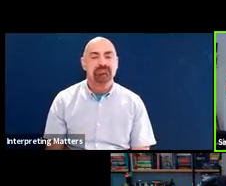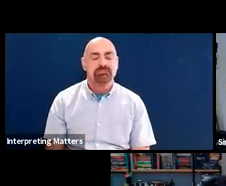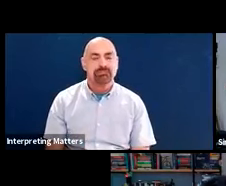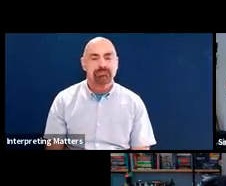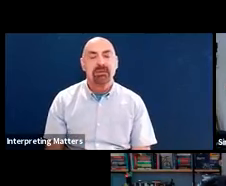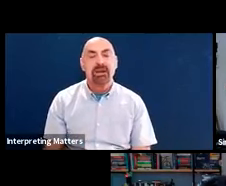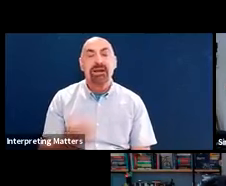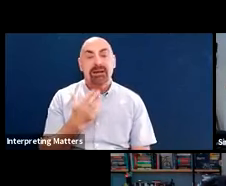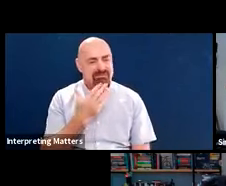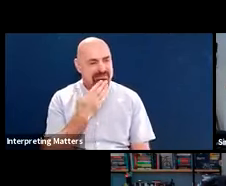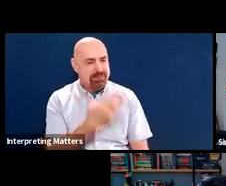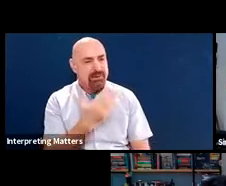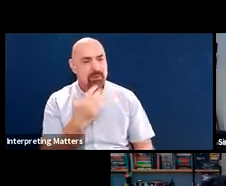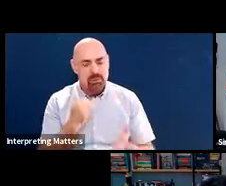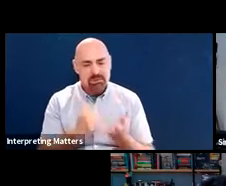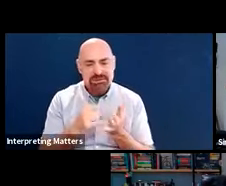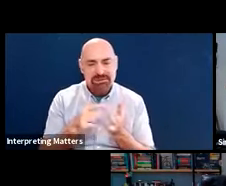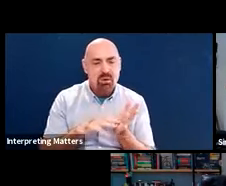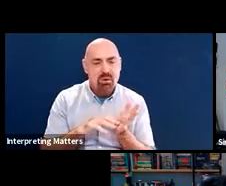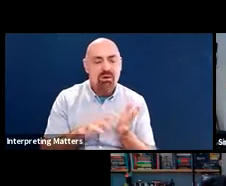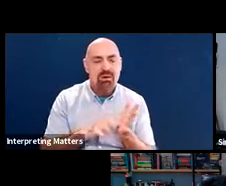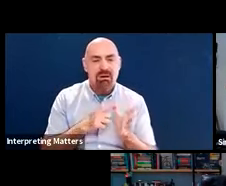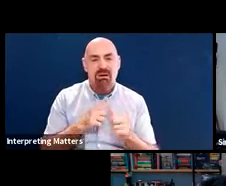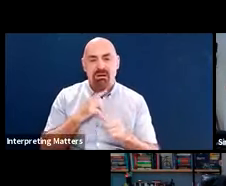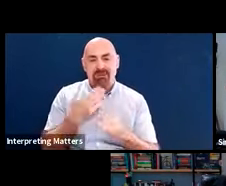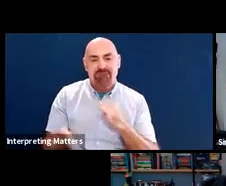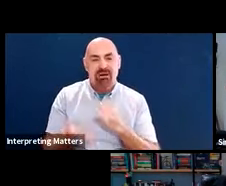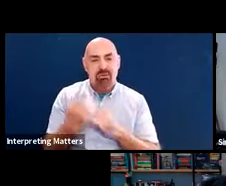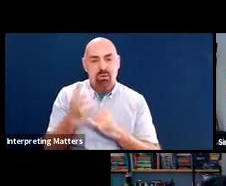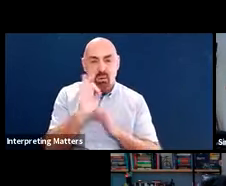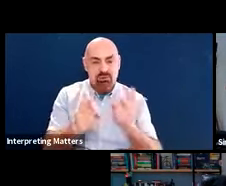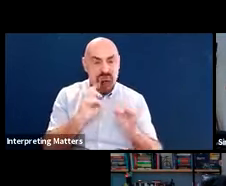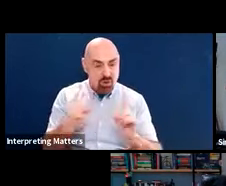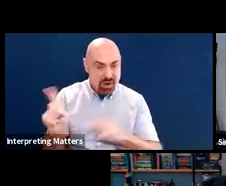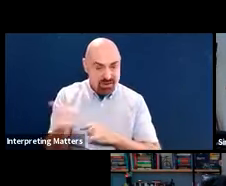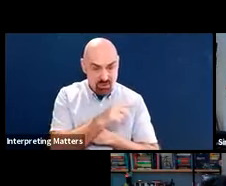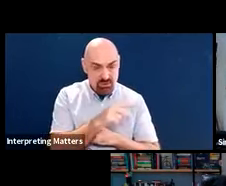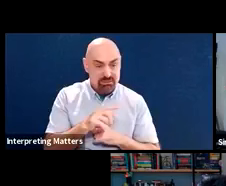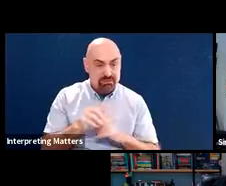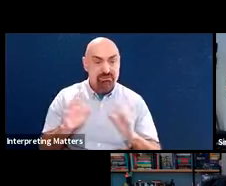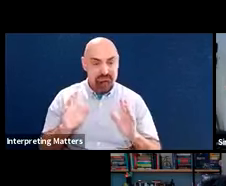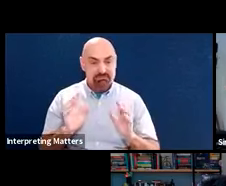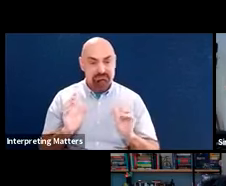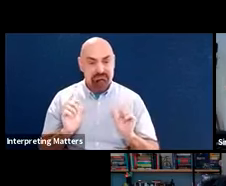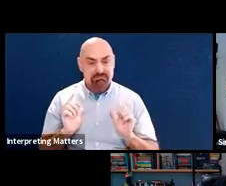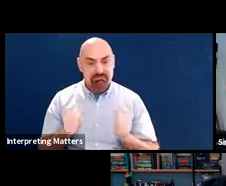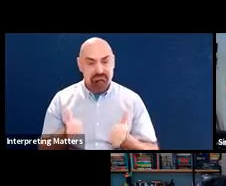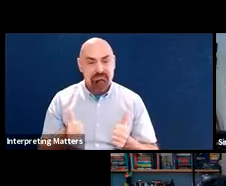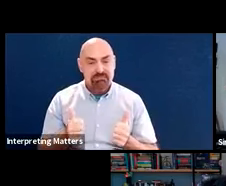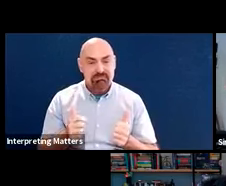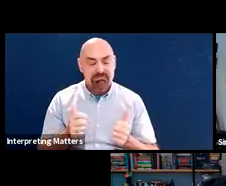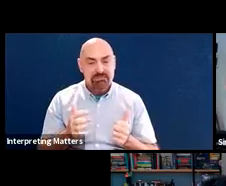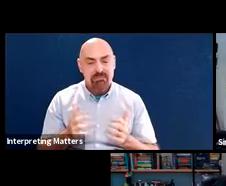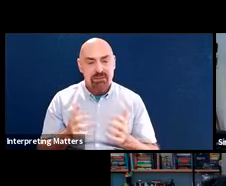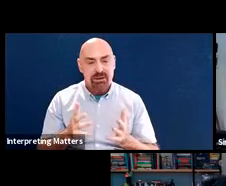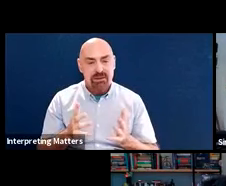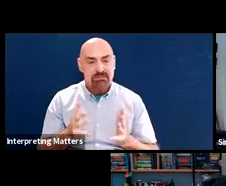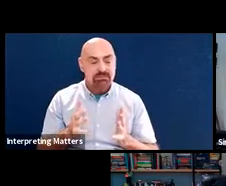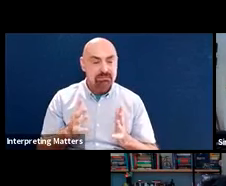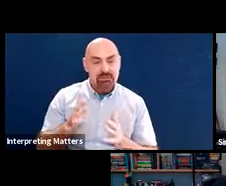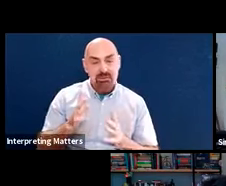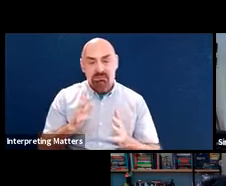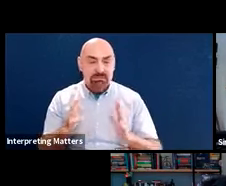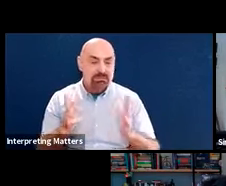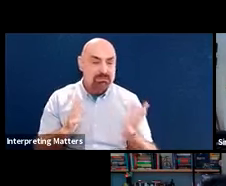Thank you, Simona. One final question, I think, which also goes out to everyone. I'm not sure whether the speakers want to pick